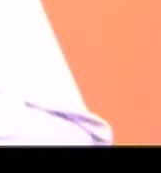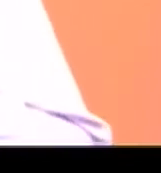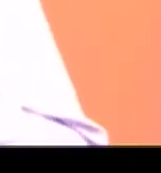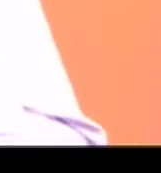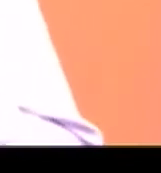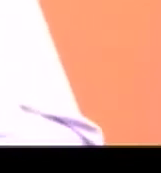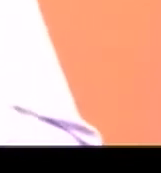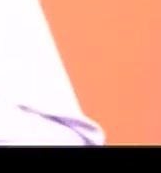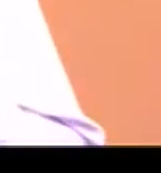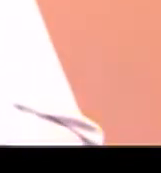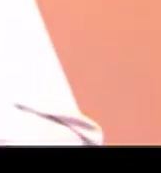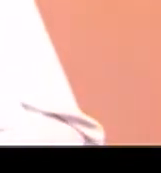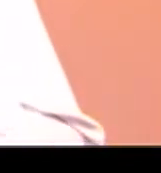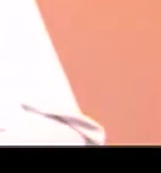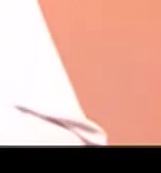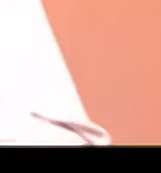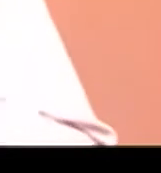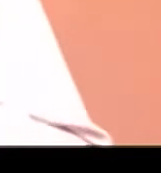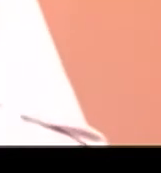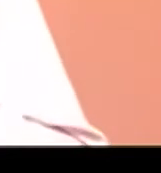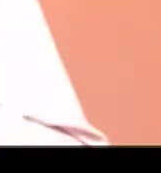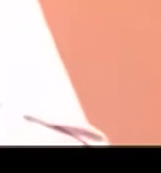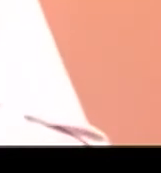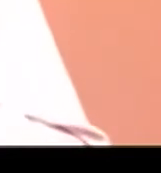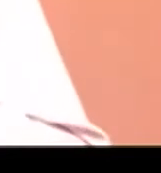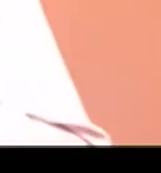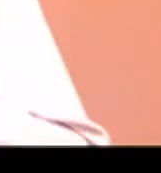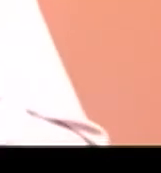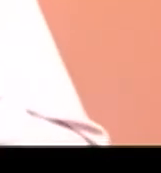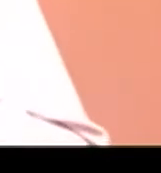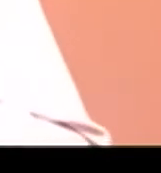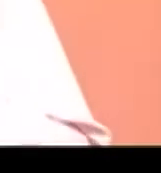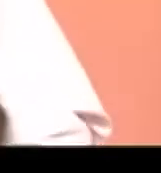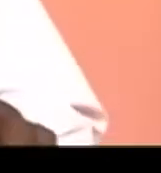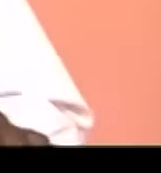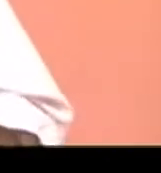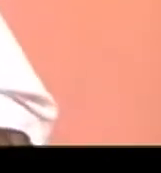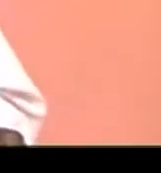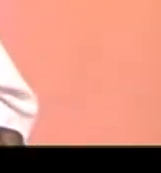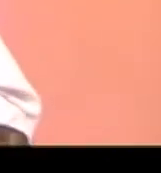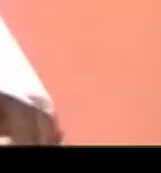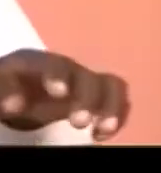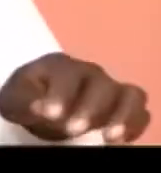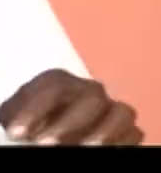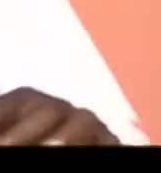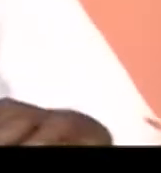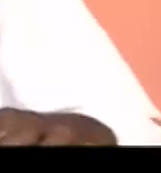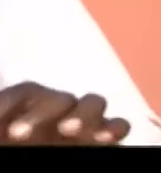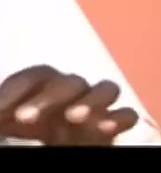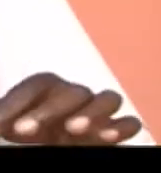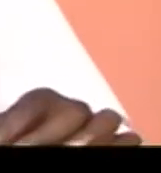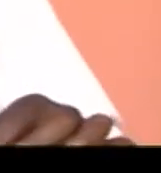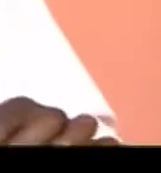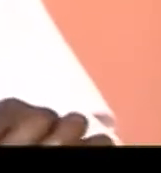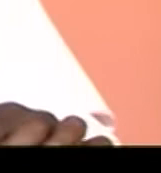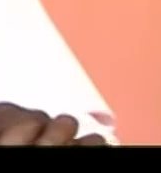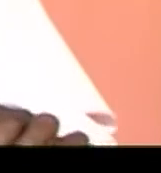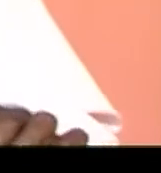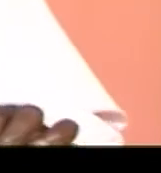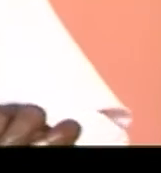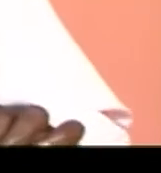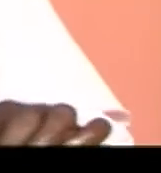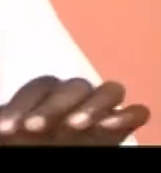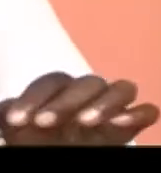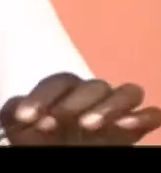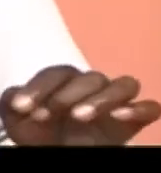Today, I want to speak about restoration. And our verse will come from the book of